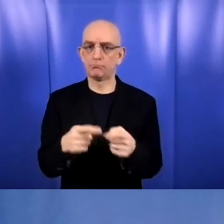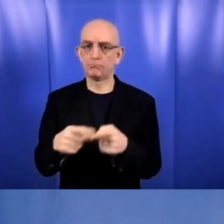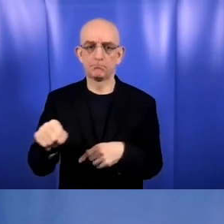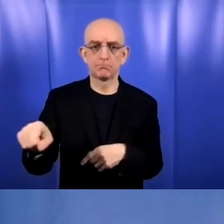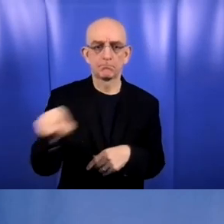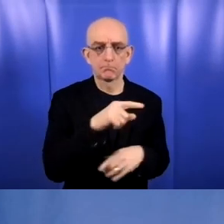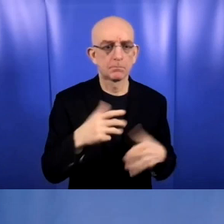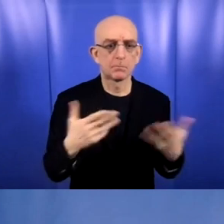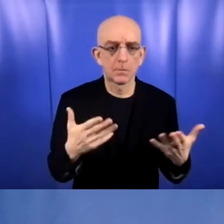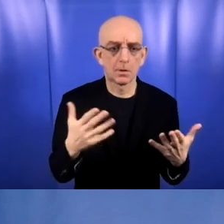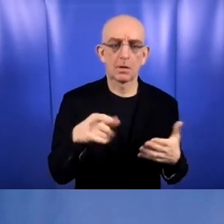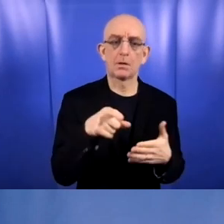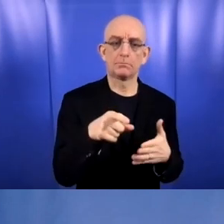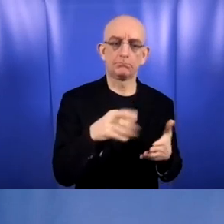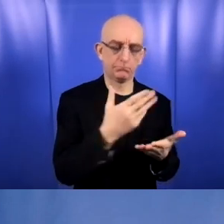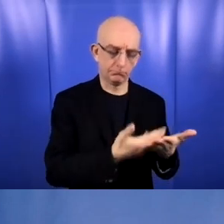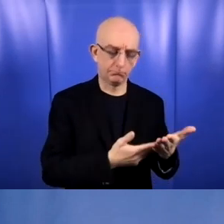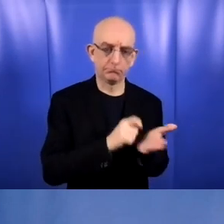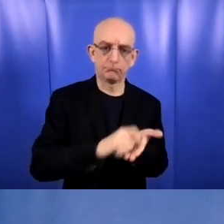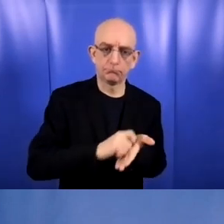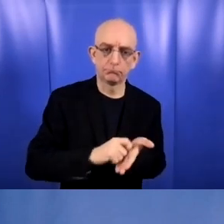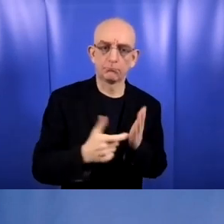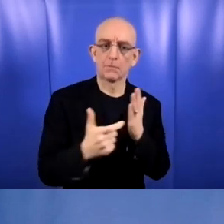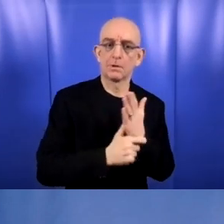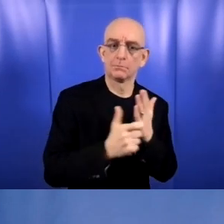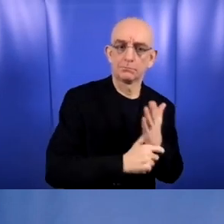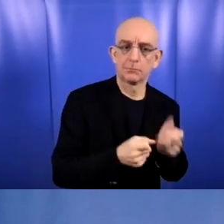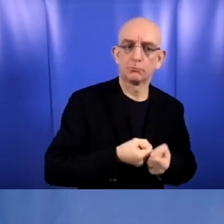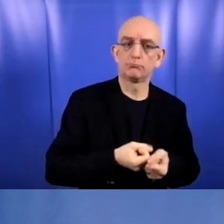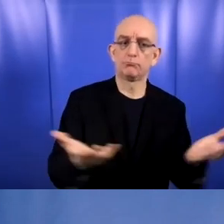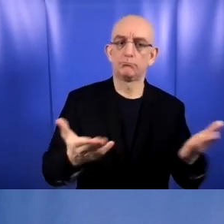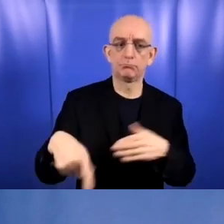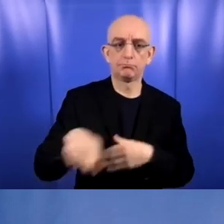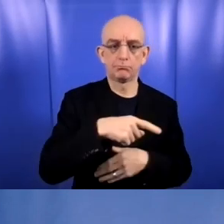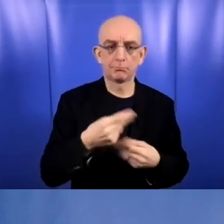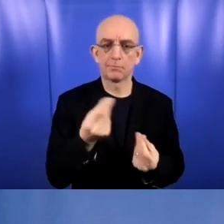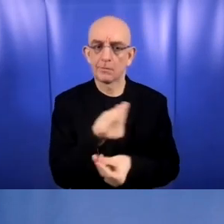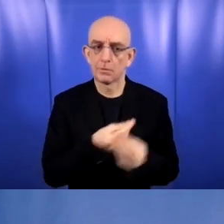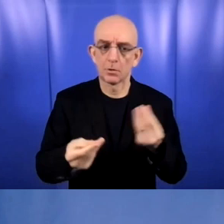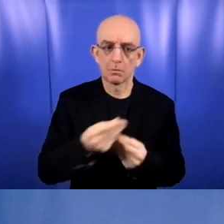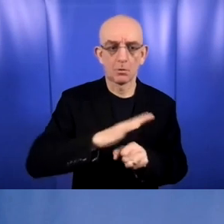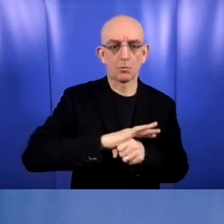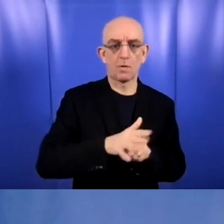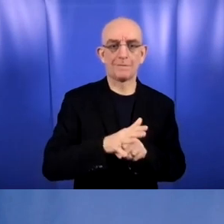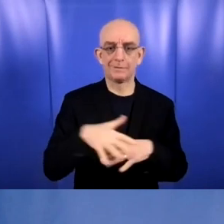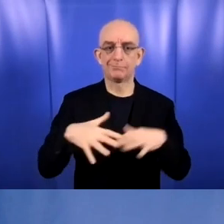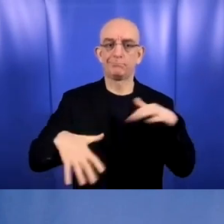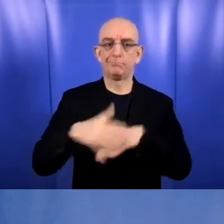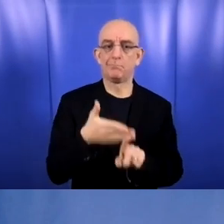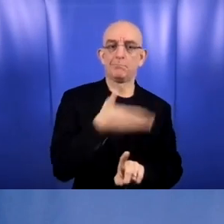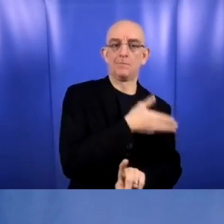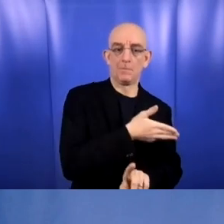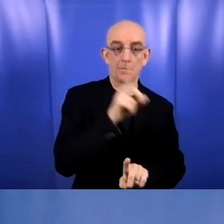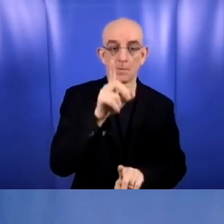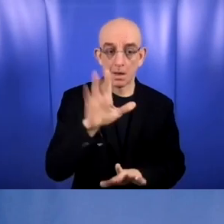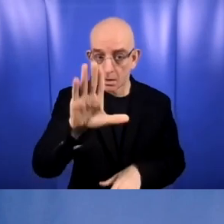are not familiar with microdata sets, as is the case for me as a non-economist, that the I in GAIN is